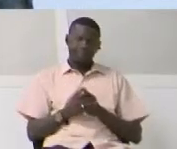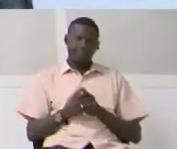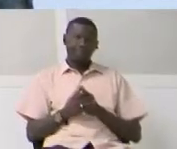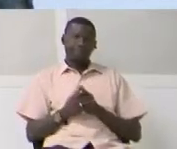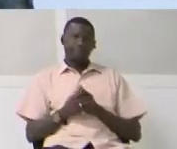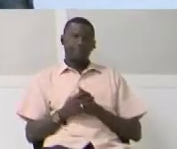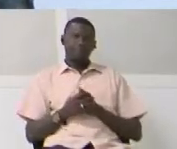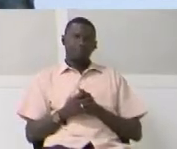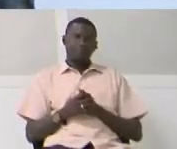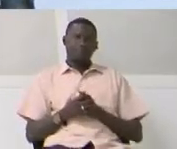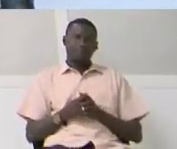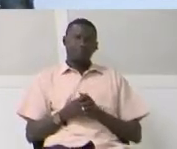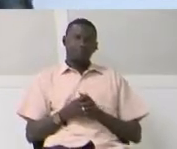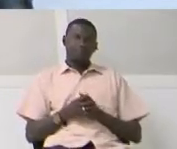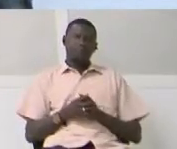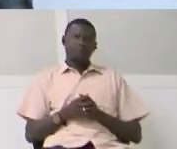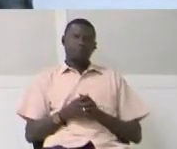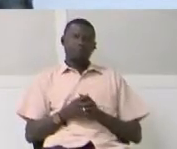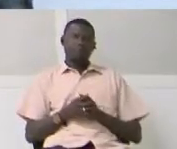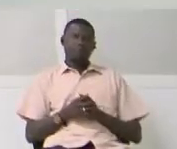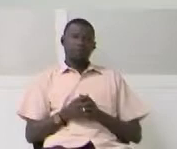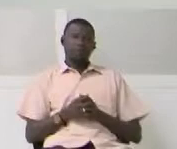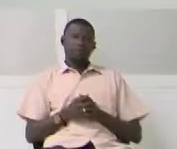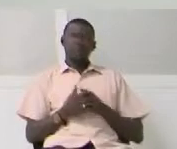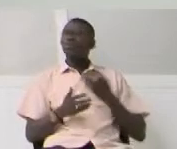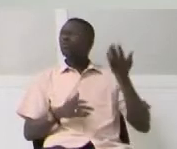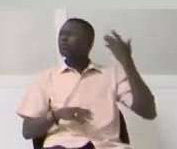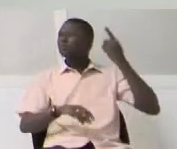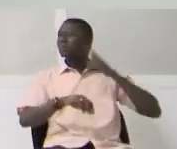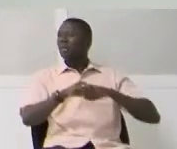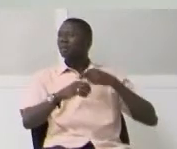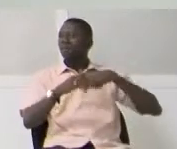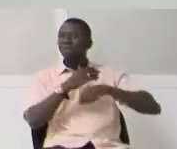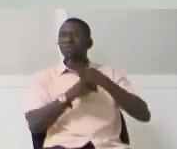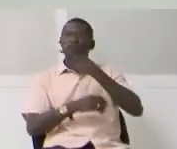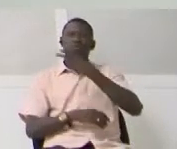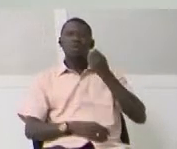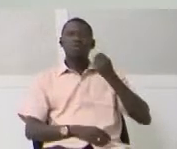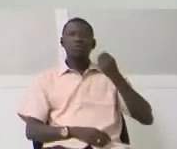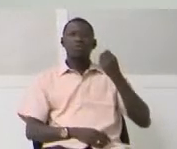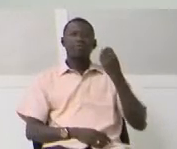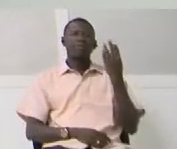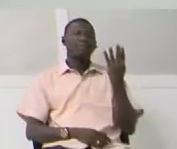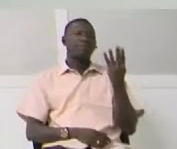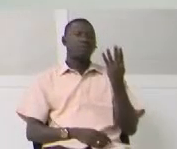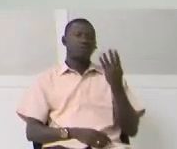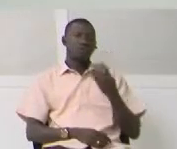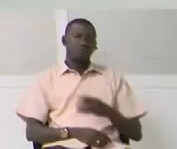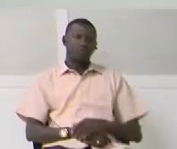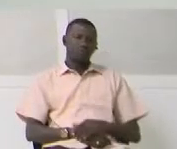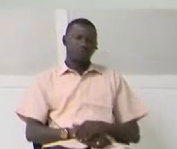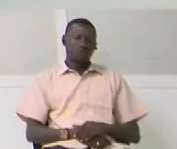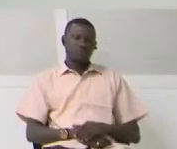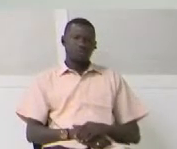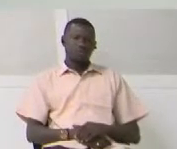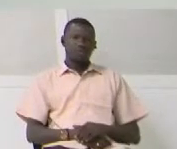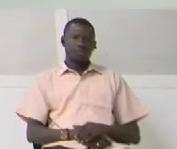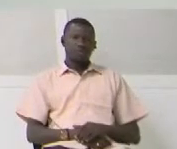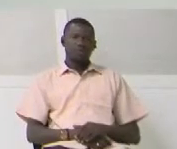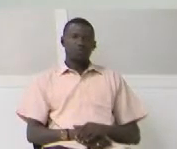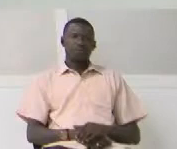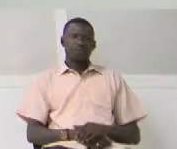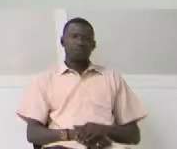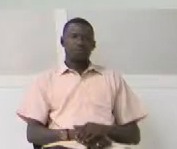nga xamne ñu ngi bokkon ci convoy Yaya Jammeh bi. Sometime in 2004. Ci atum 2004. Atum